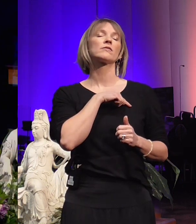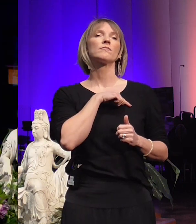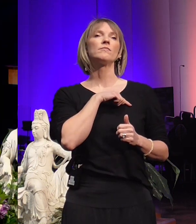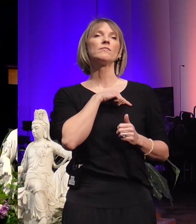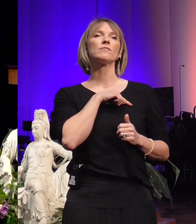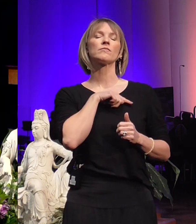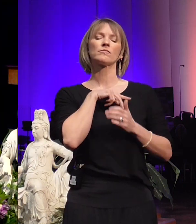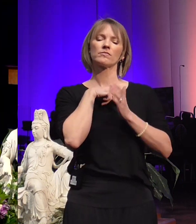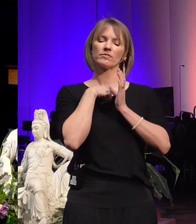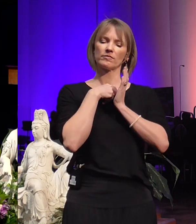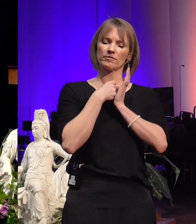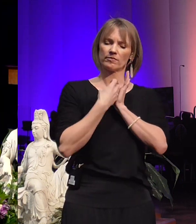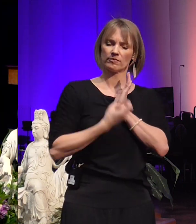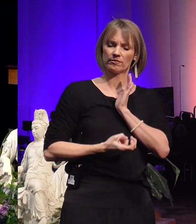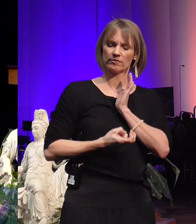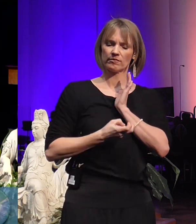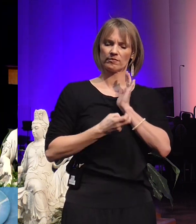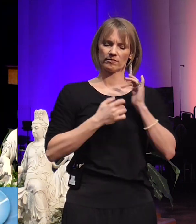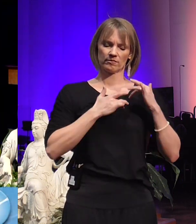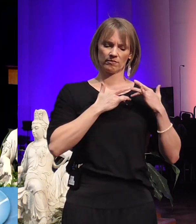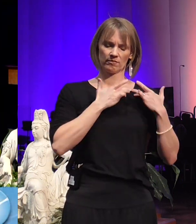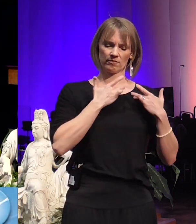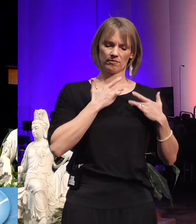to enter into the shrine of our heart,